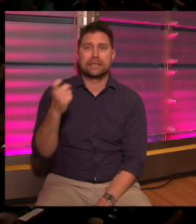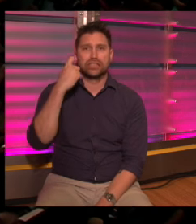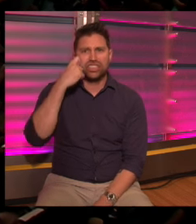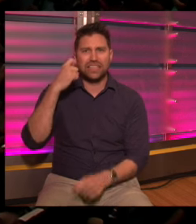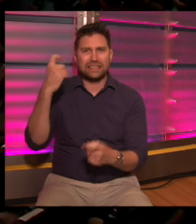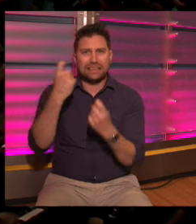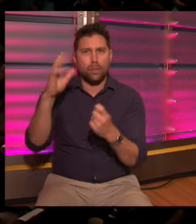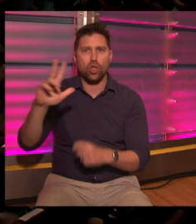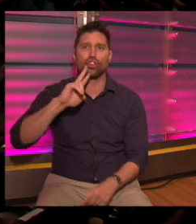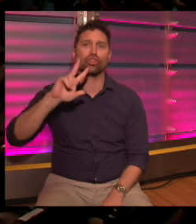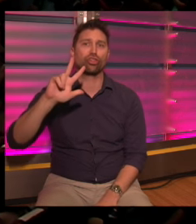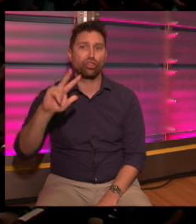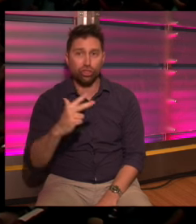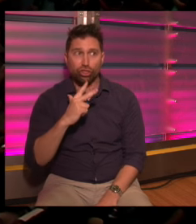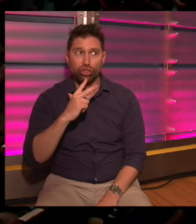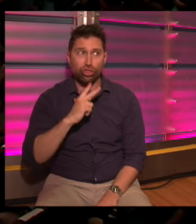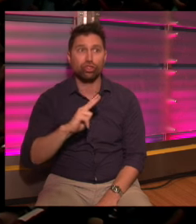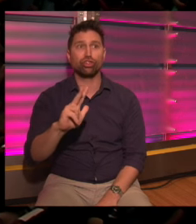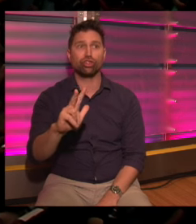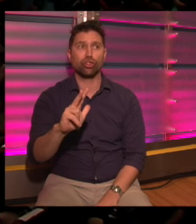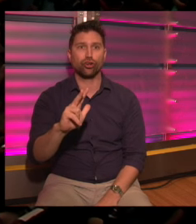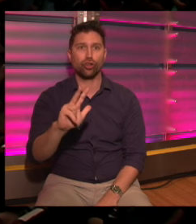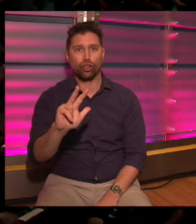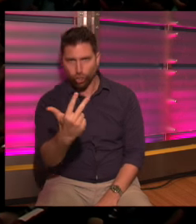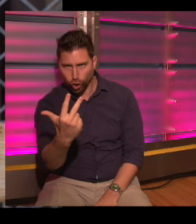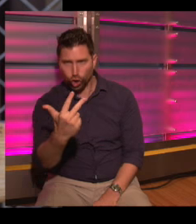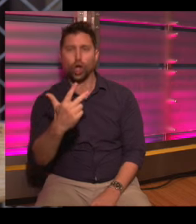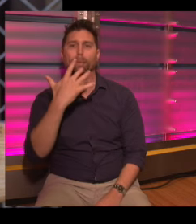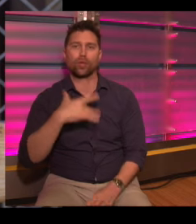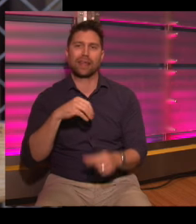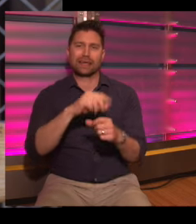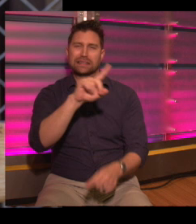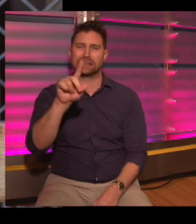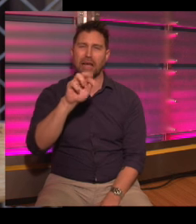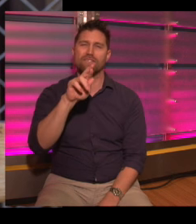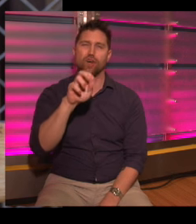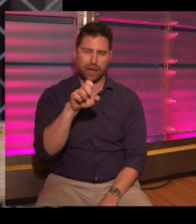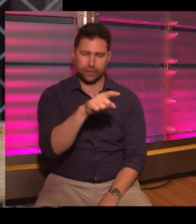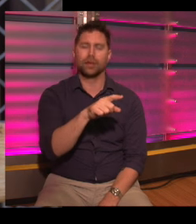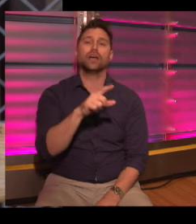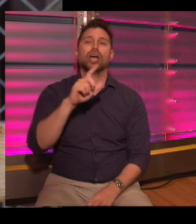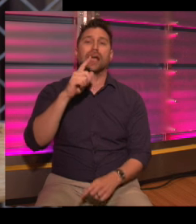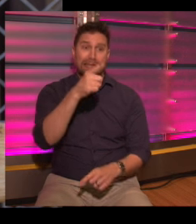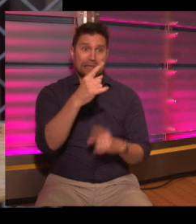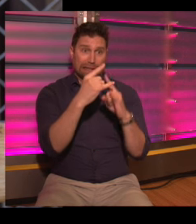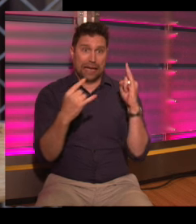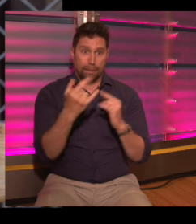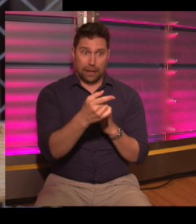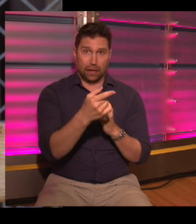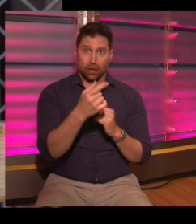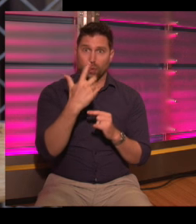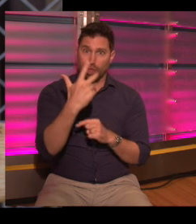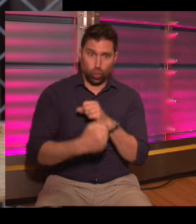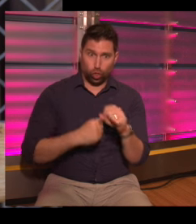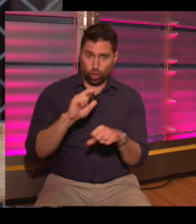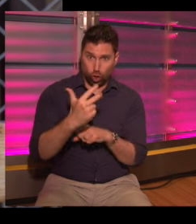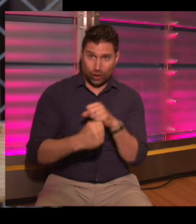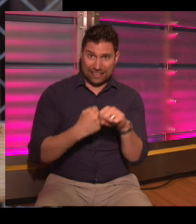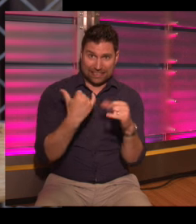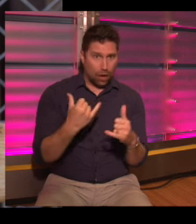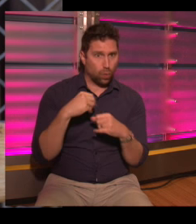celebrated his third birthday in Zaatari. He's continued to be there in this camp, his third year now without access to